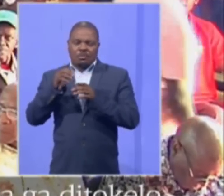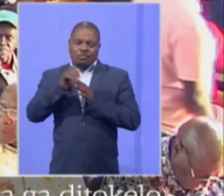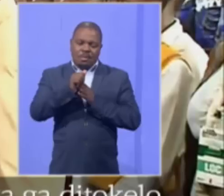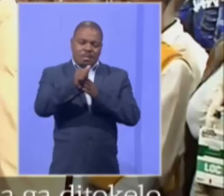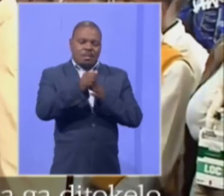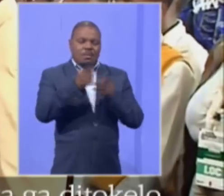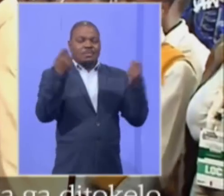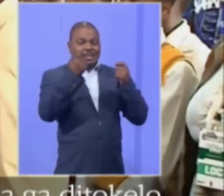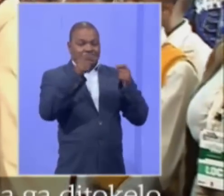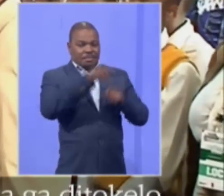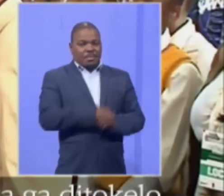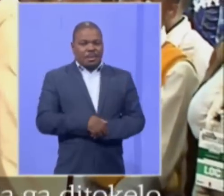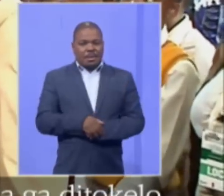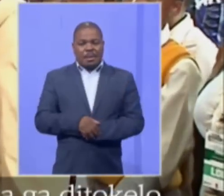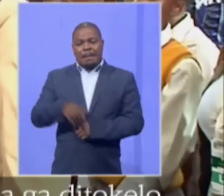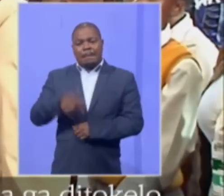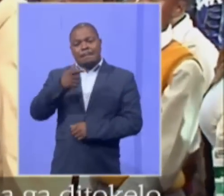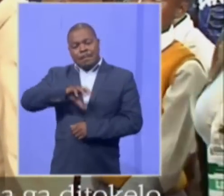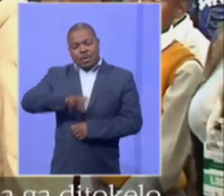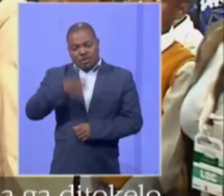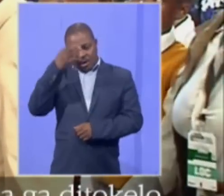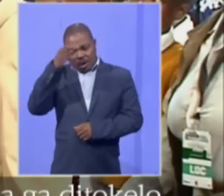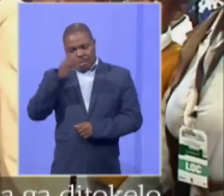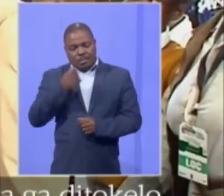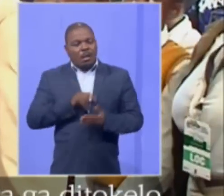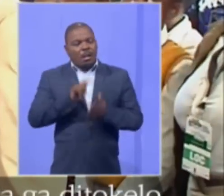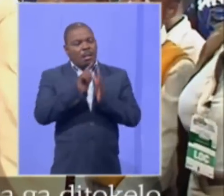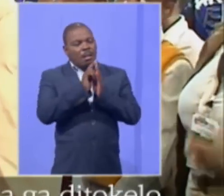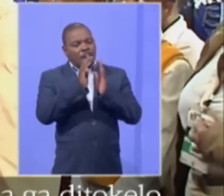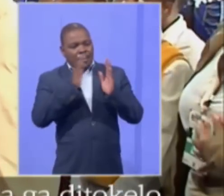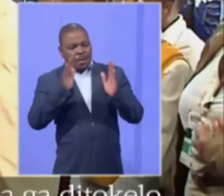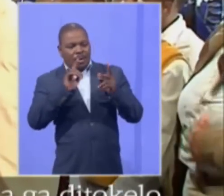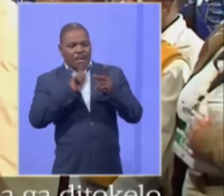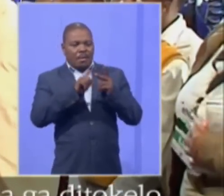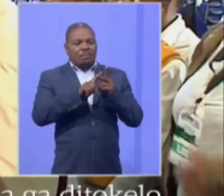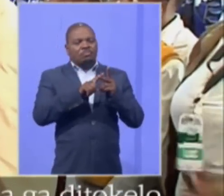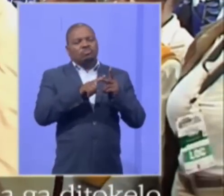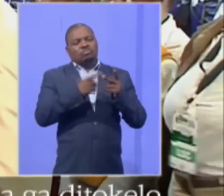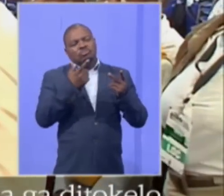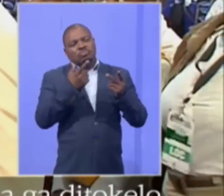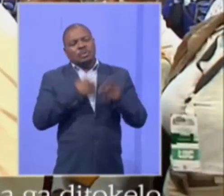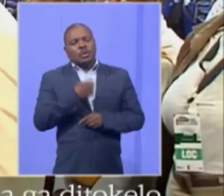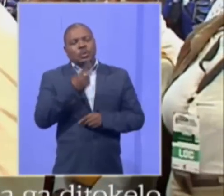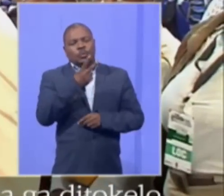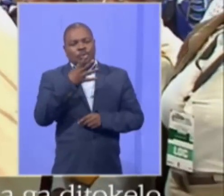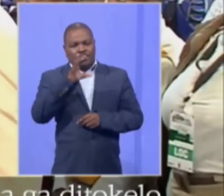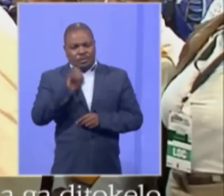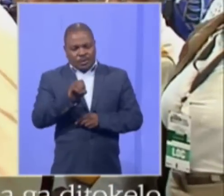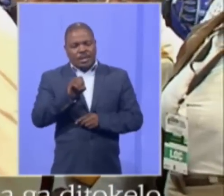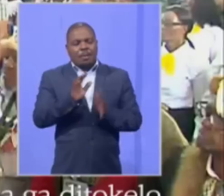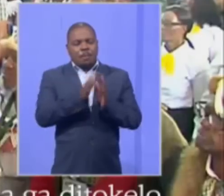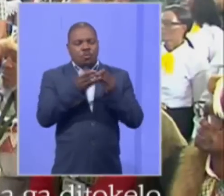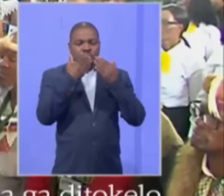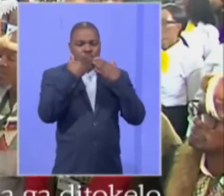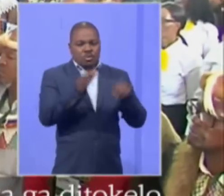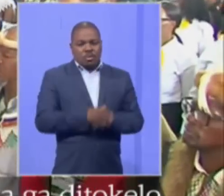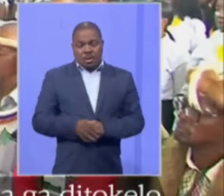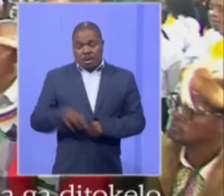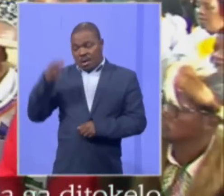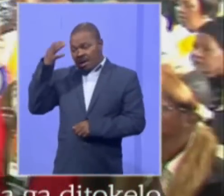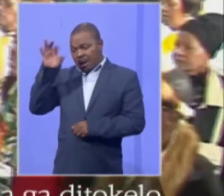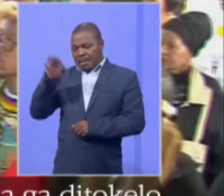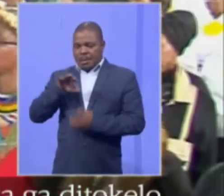wa province o fane ka makgobapuku a 2 a go thetha le dipuka tše 250. mmuši wa province yeo o e ka